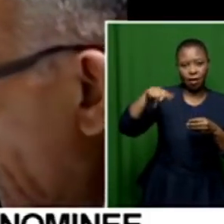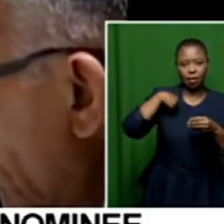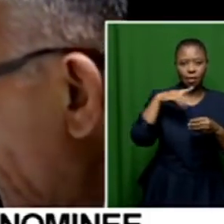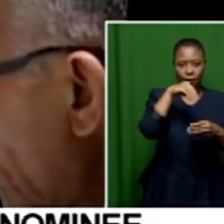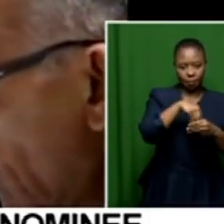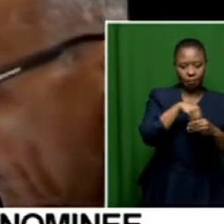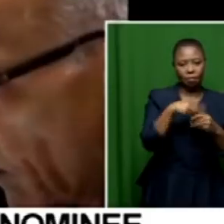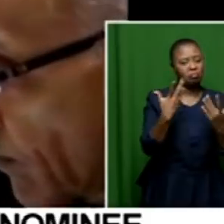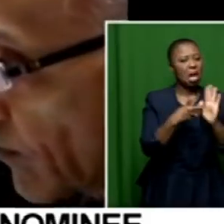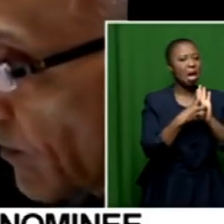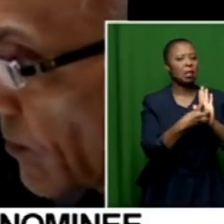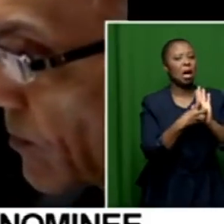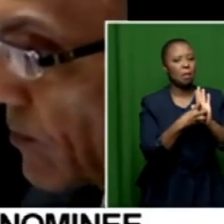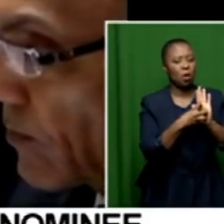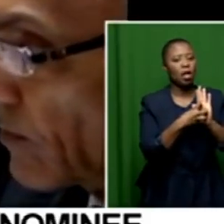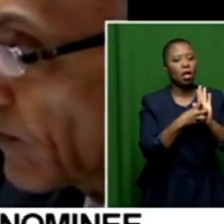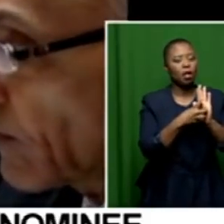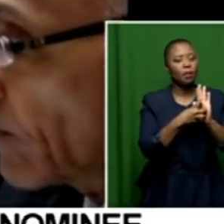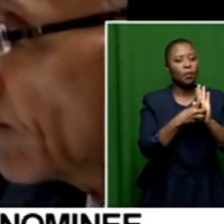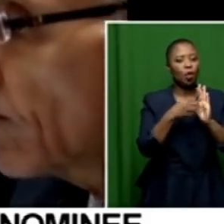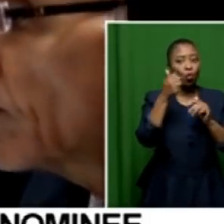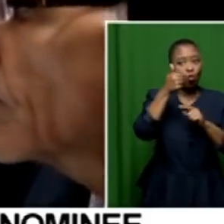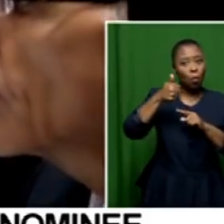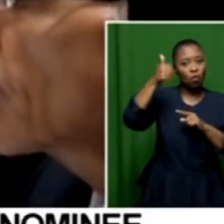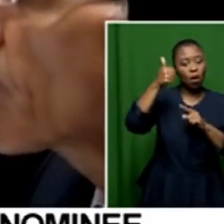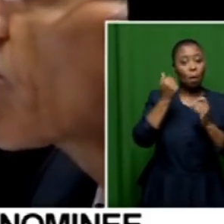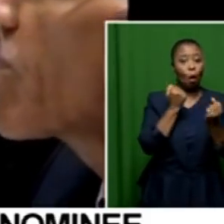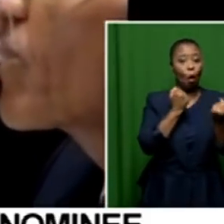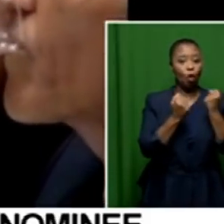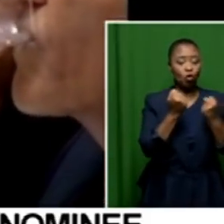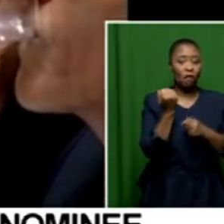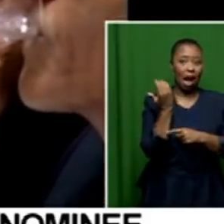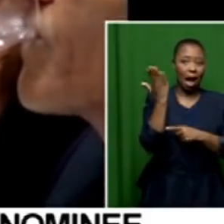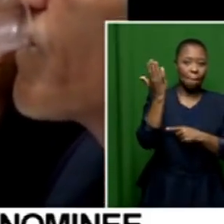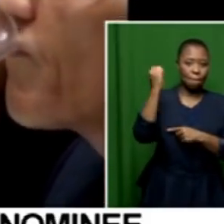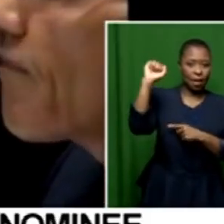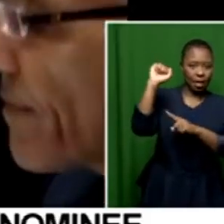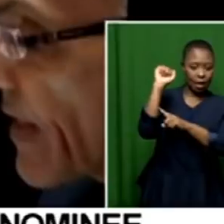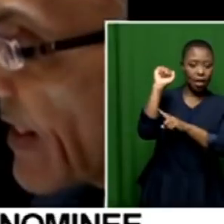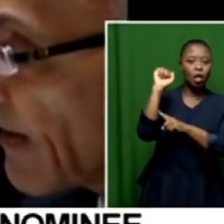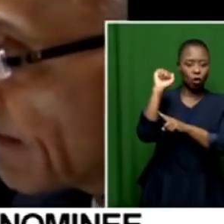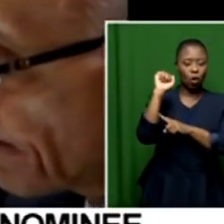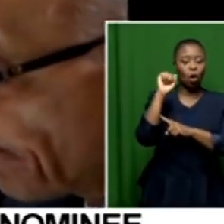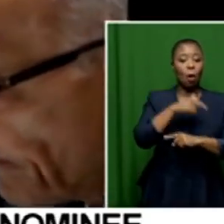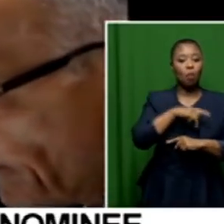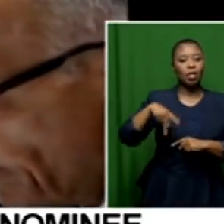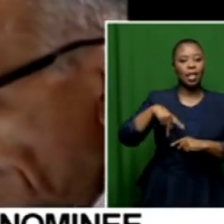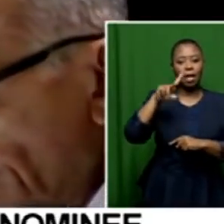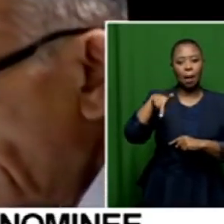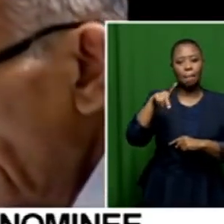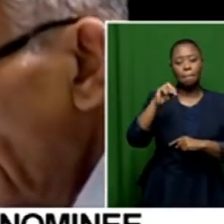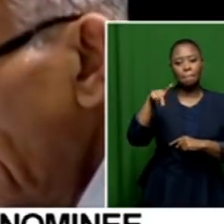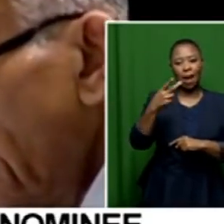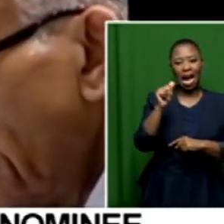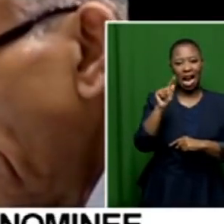I could give examples about the Supreme Court of Appeal as well. President Mthatha, when he